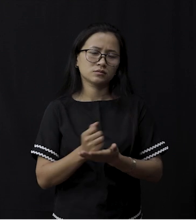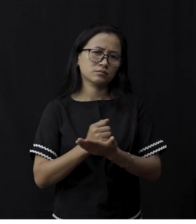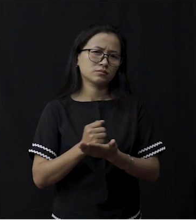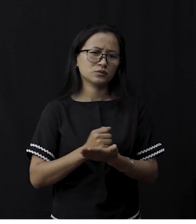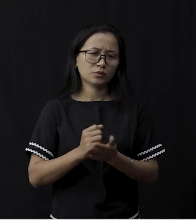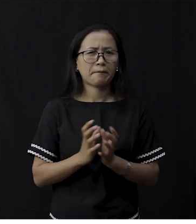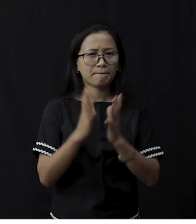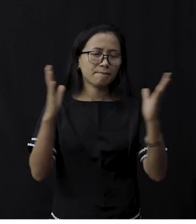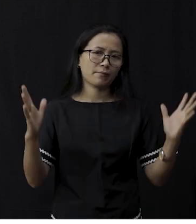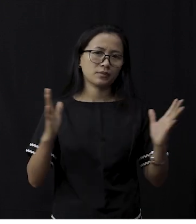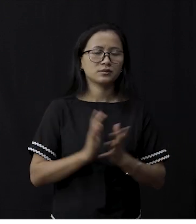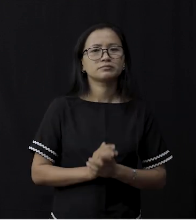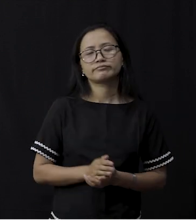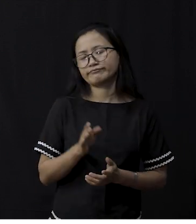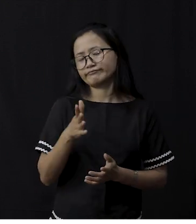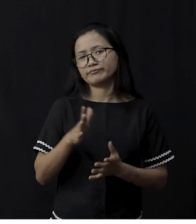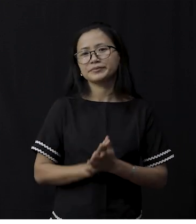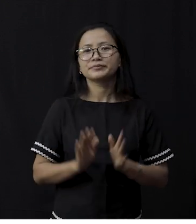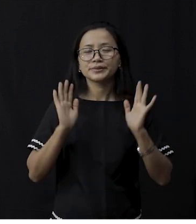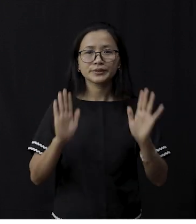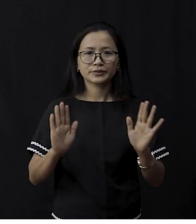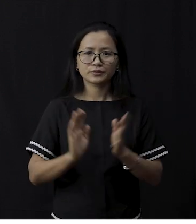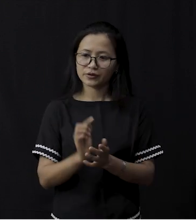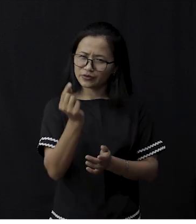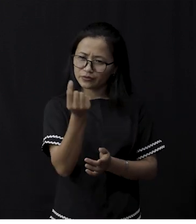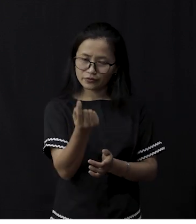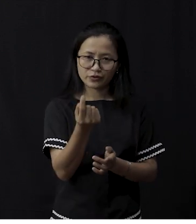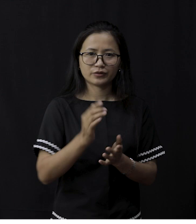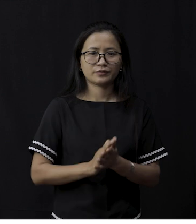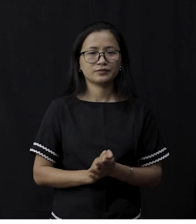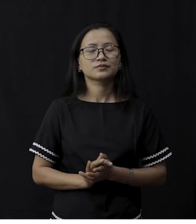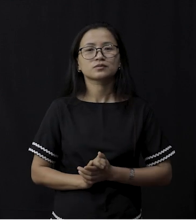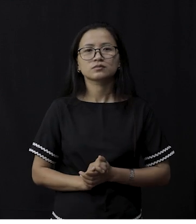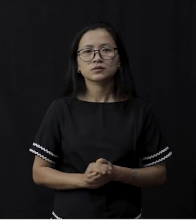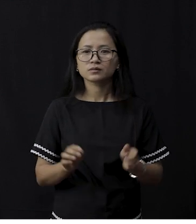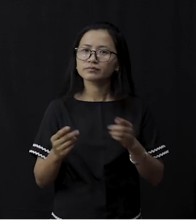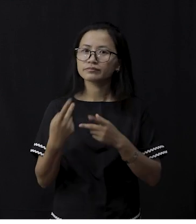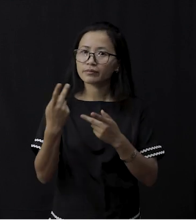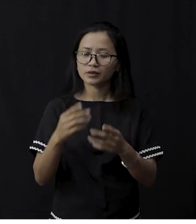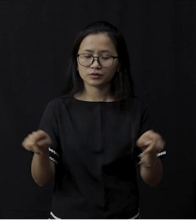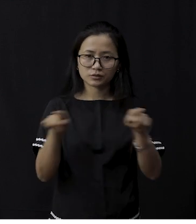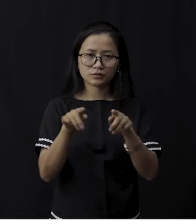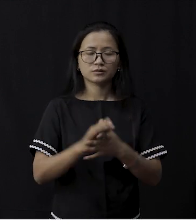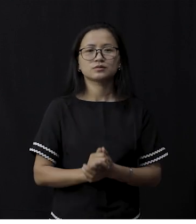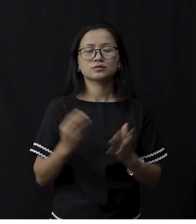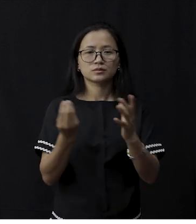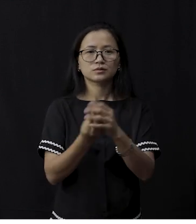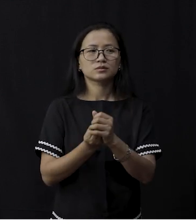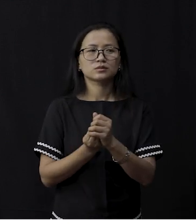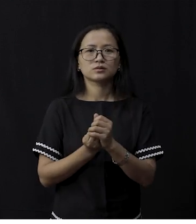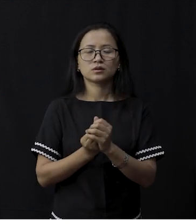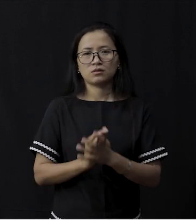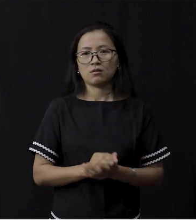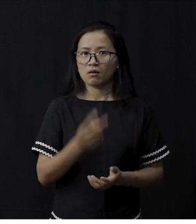write those many, but I have it here, few of them. So let's match it together. So I